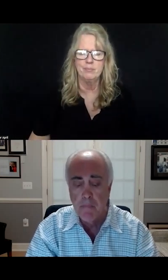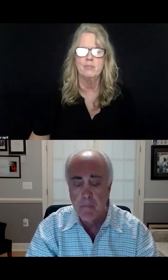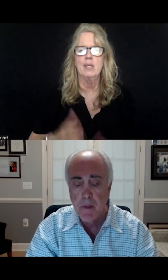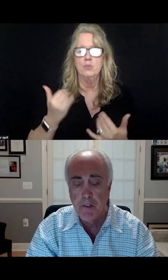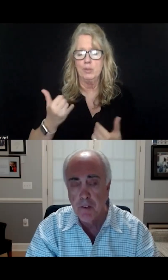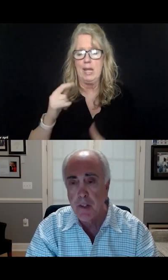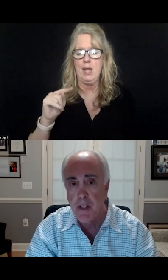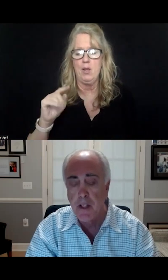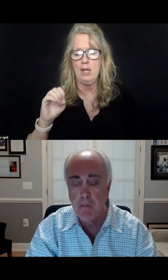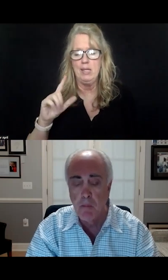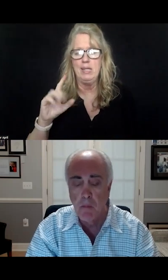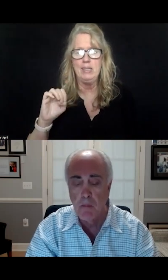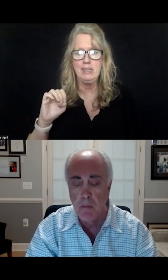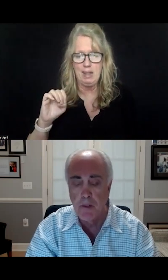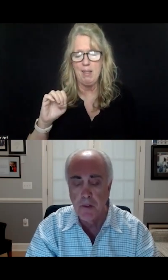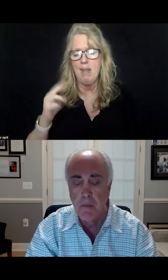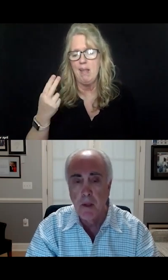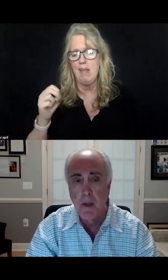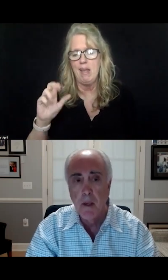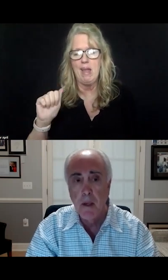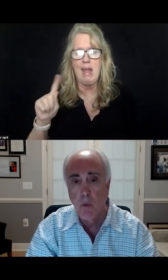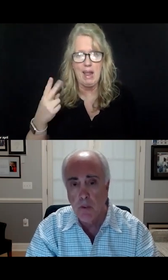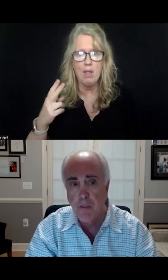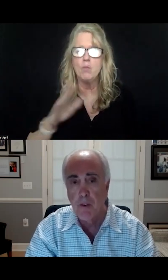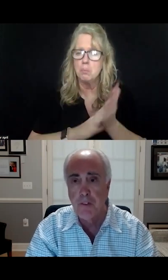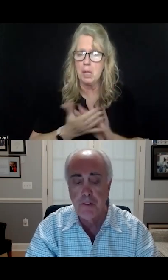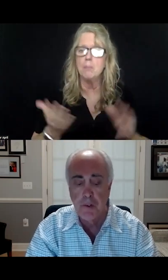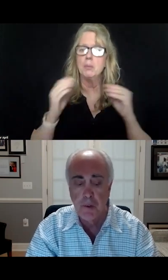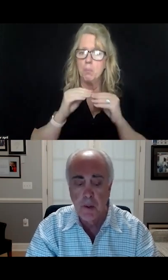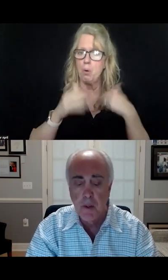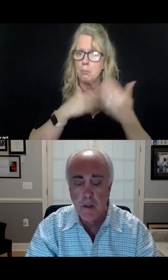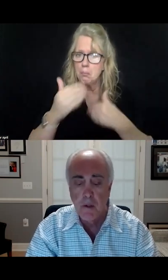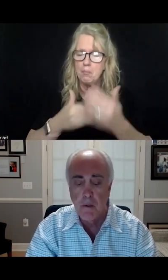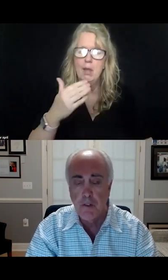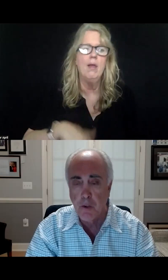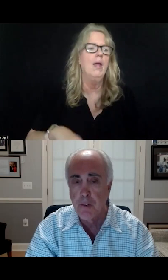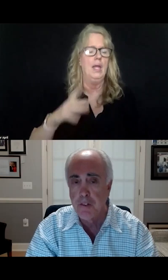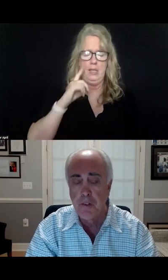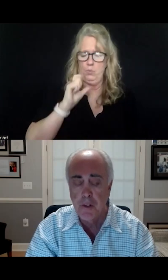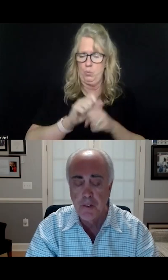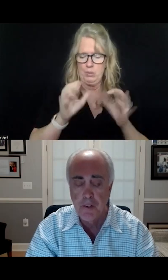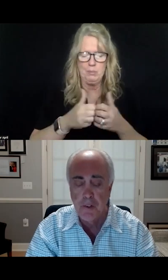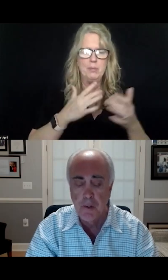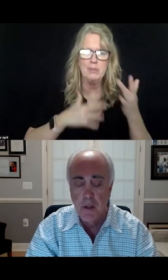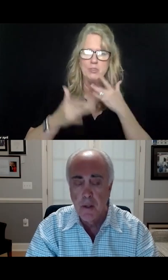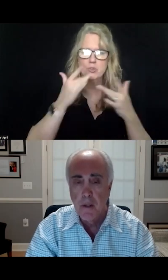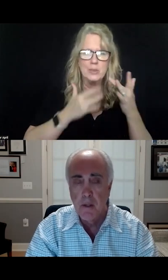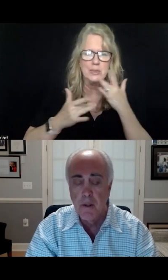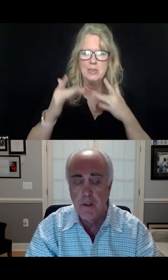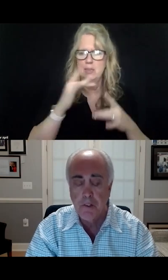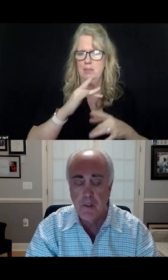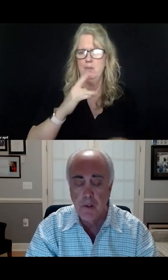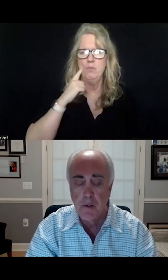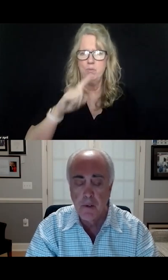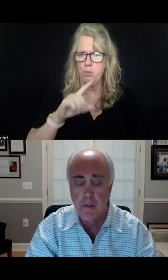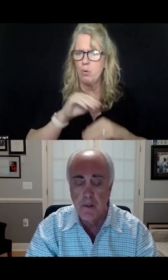telehealth is certainly gaining more momentum and workforces shortages do continue, it